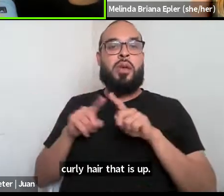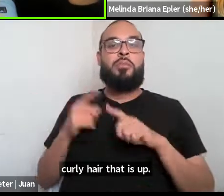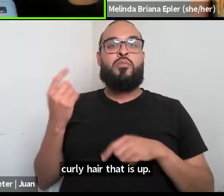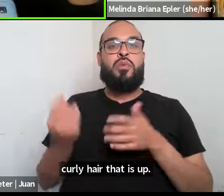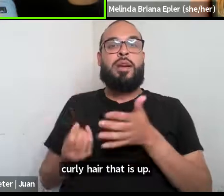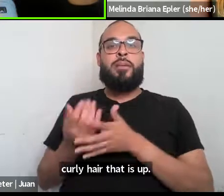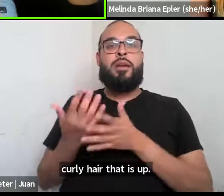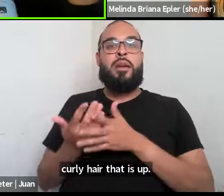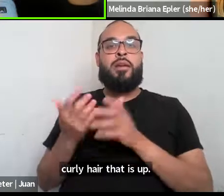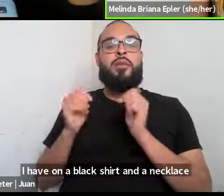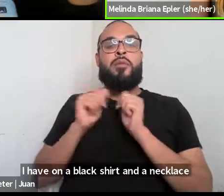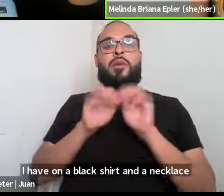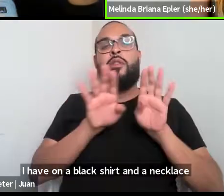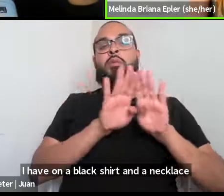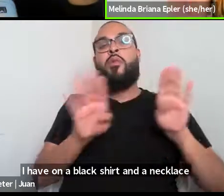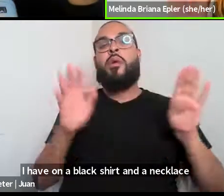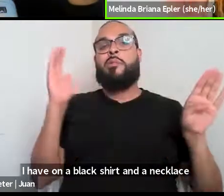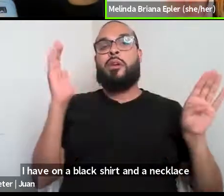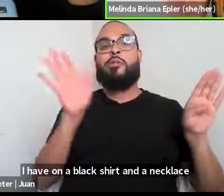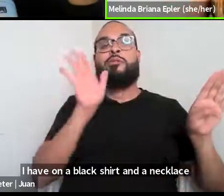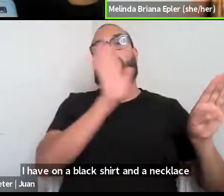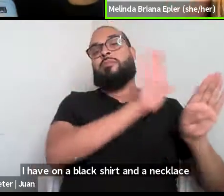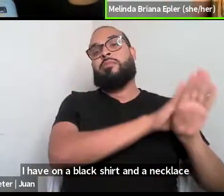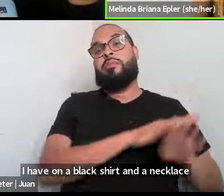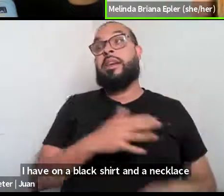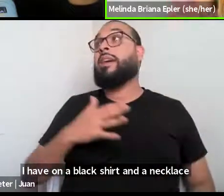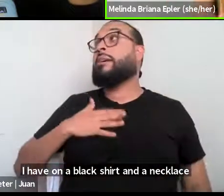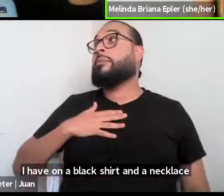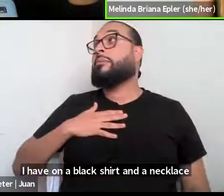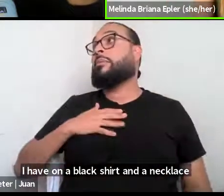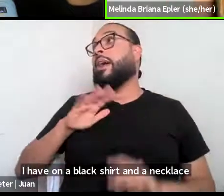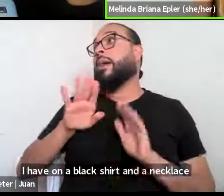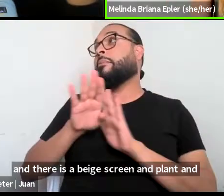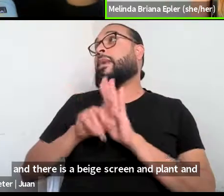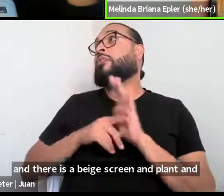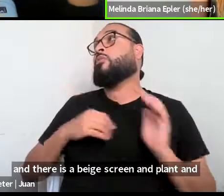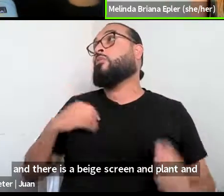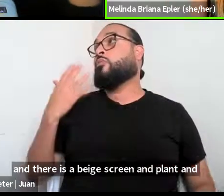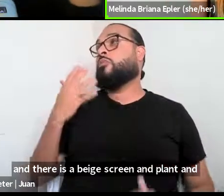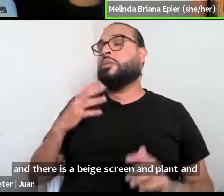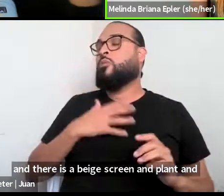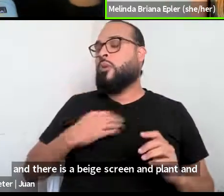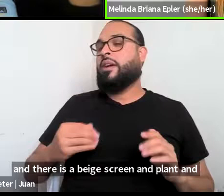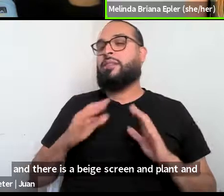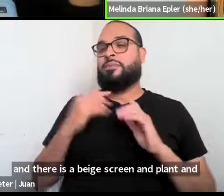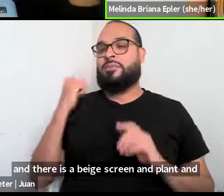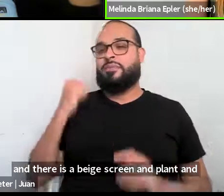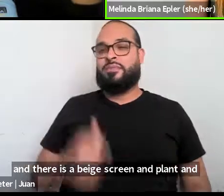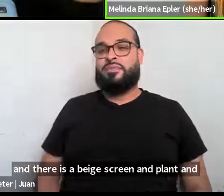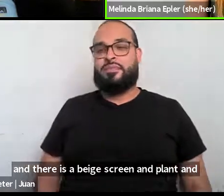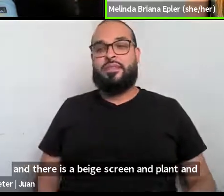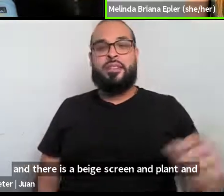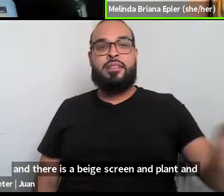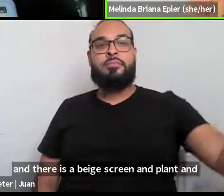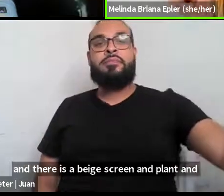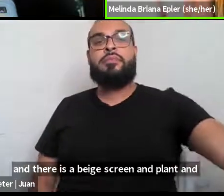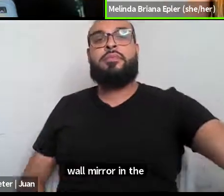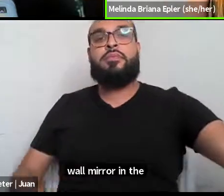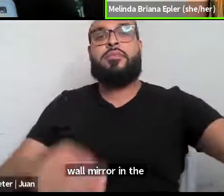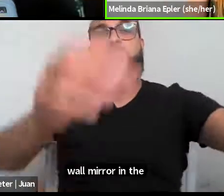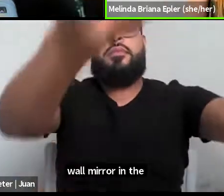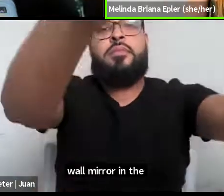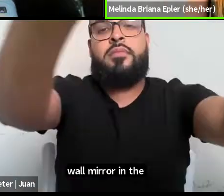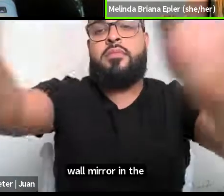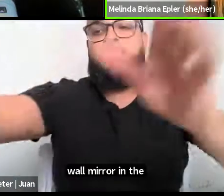mirror. Awesome. And my white background is just a white background. Awesome. Cool. So today